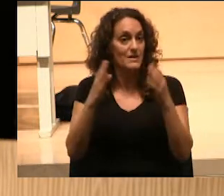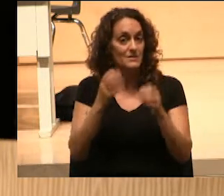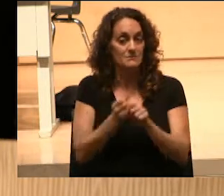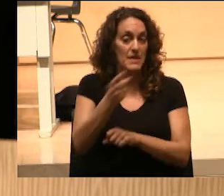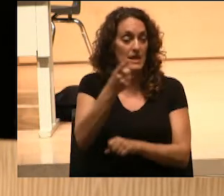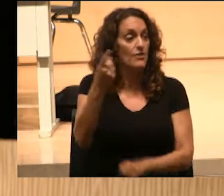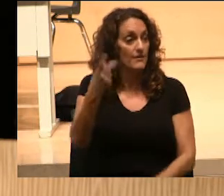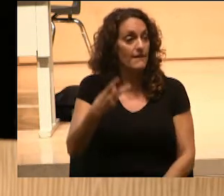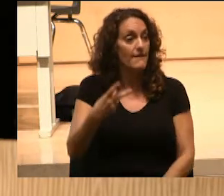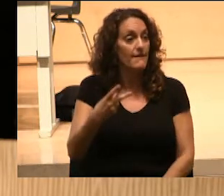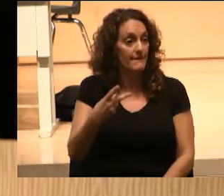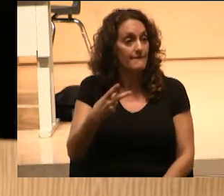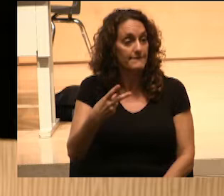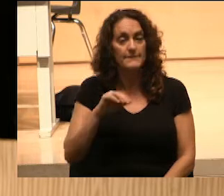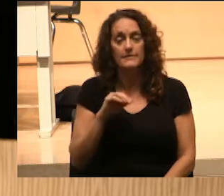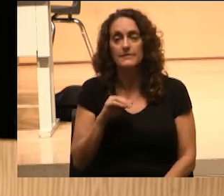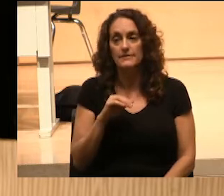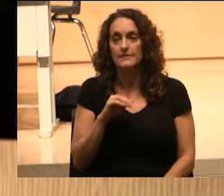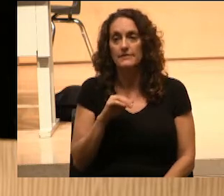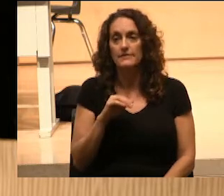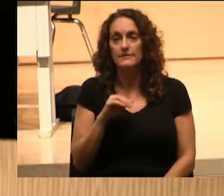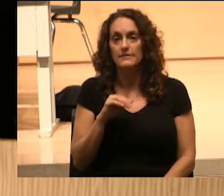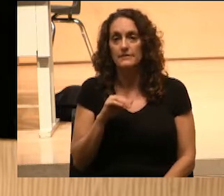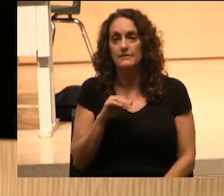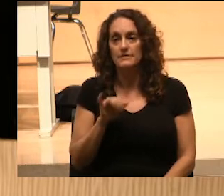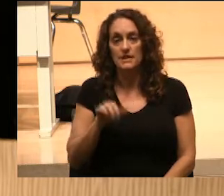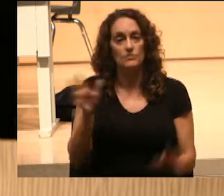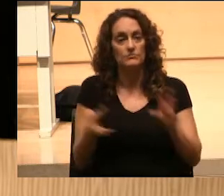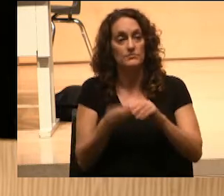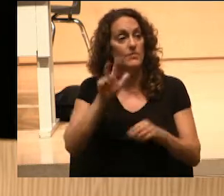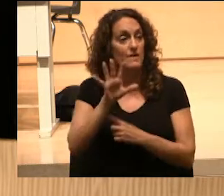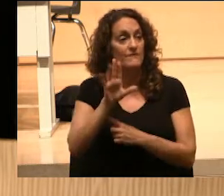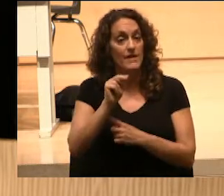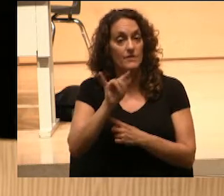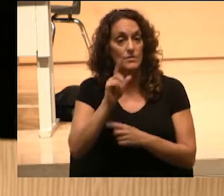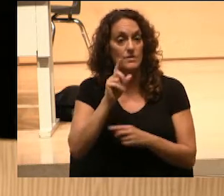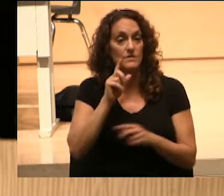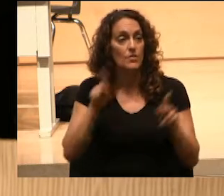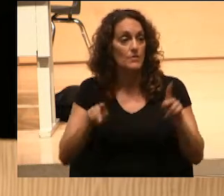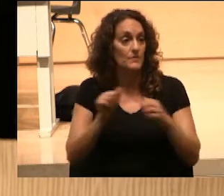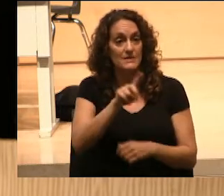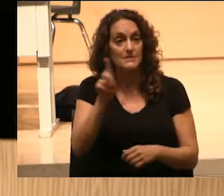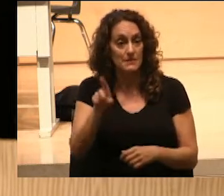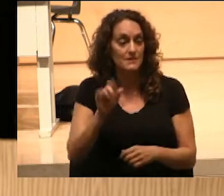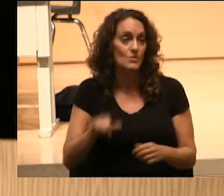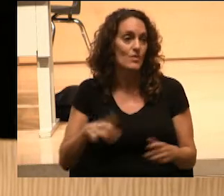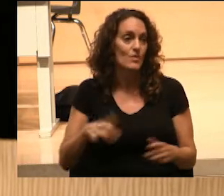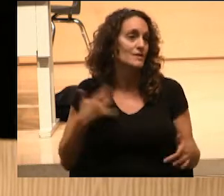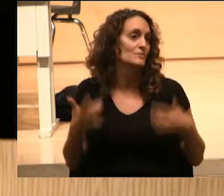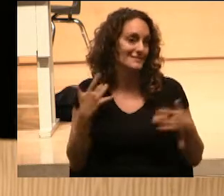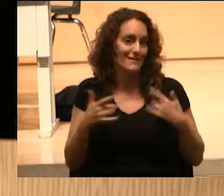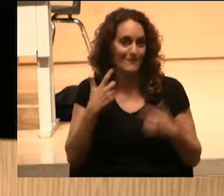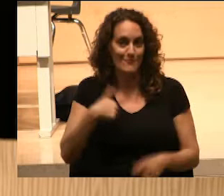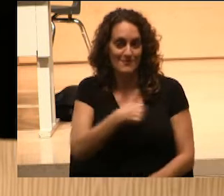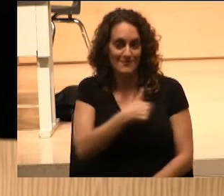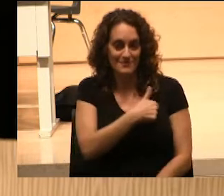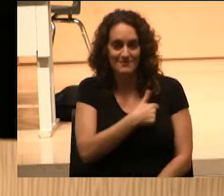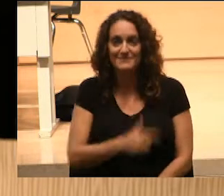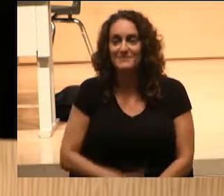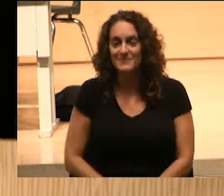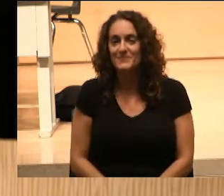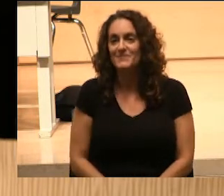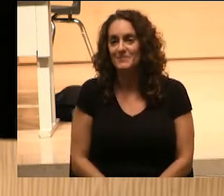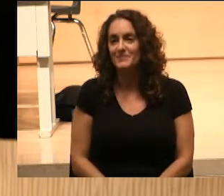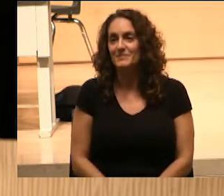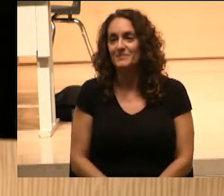year and a half. And that'll be 35 units of housing for persons with disabilities, so we're pretty excited about that. So